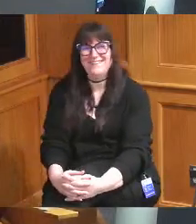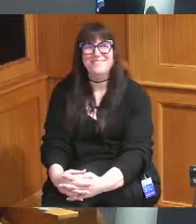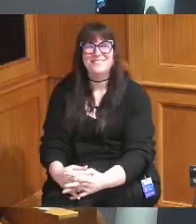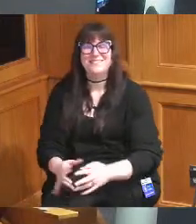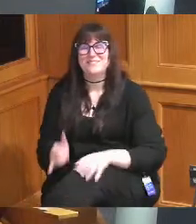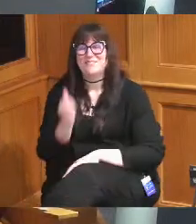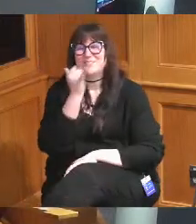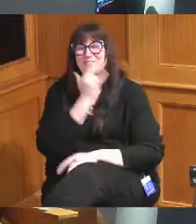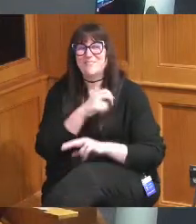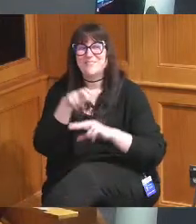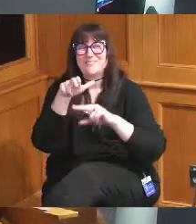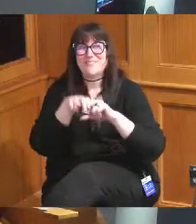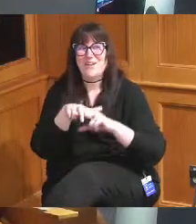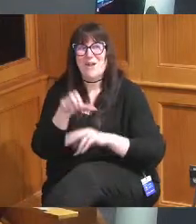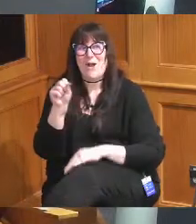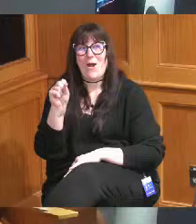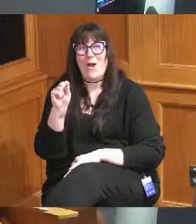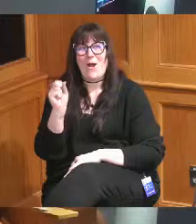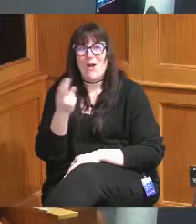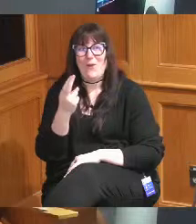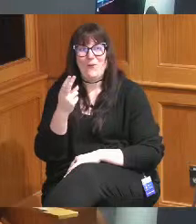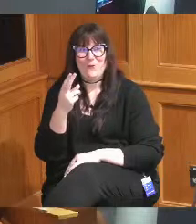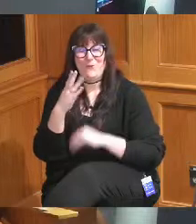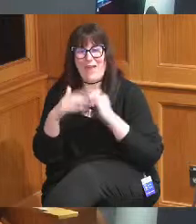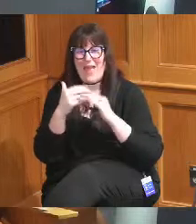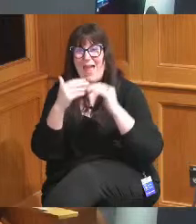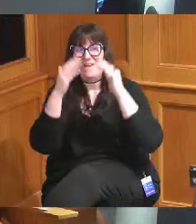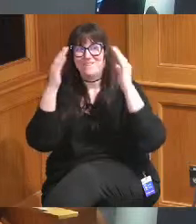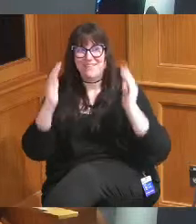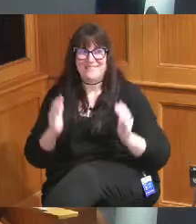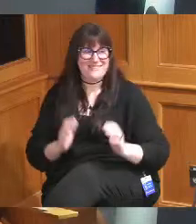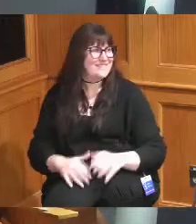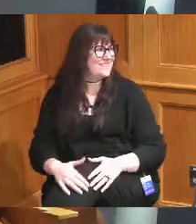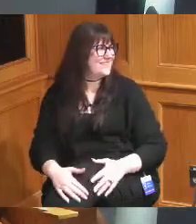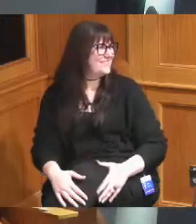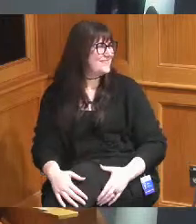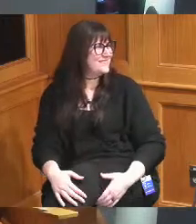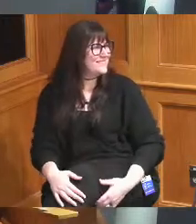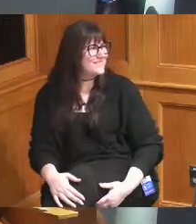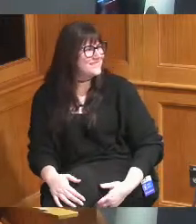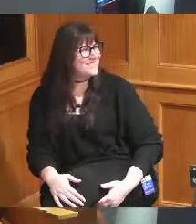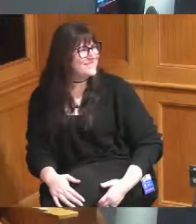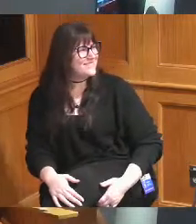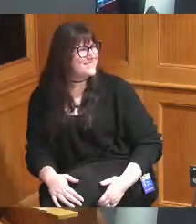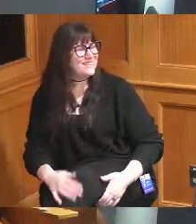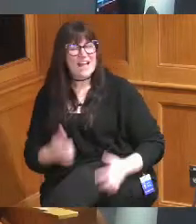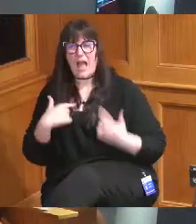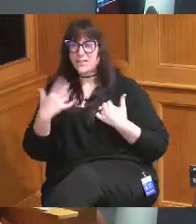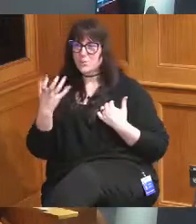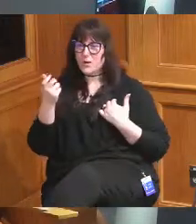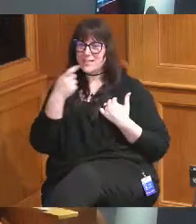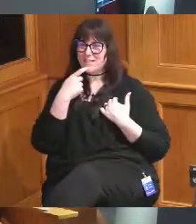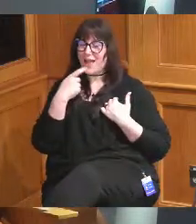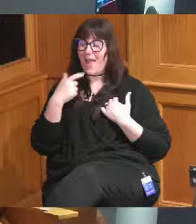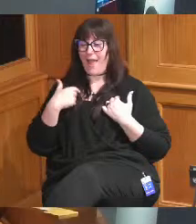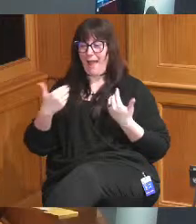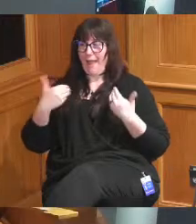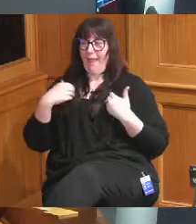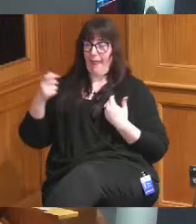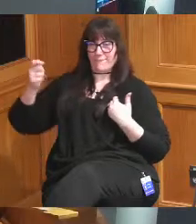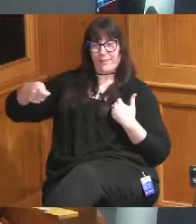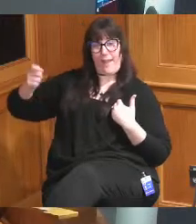Old habits. Old habit. It's only been a month. It's only been a month and a half. Old habits. I just want to say I've got the gavel. You got the